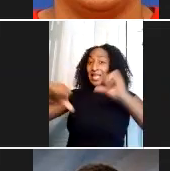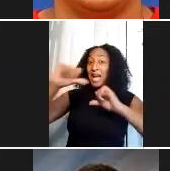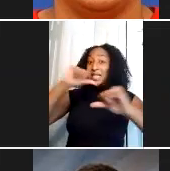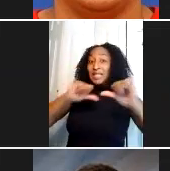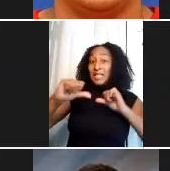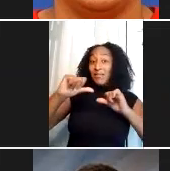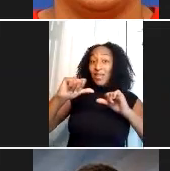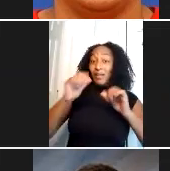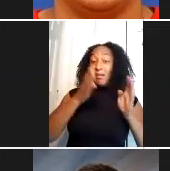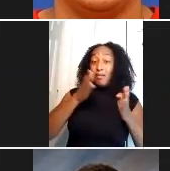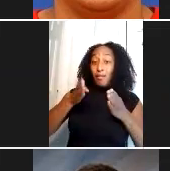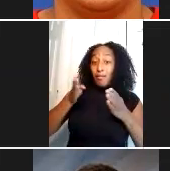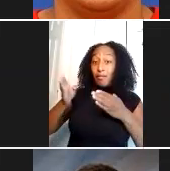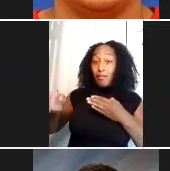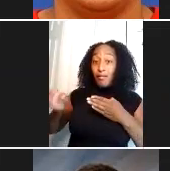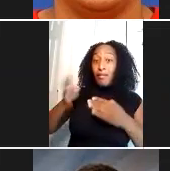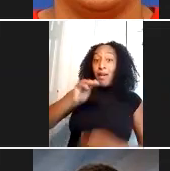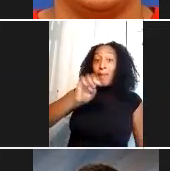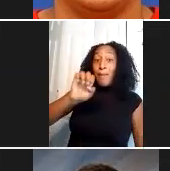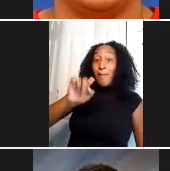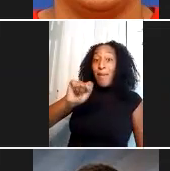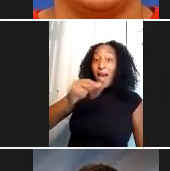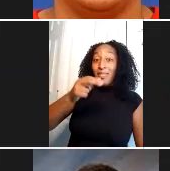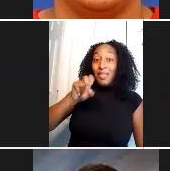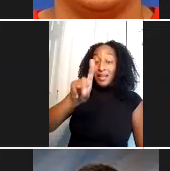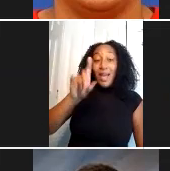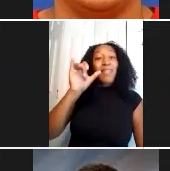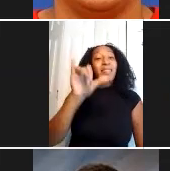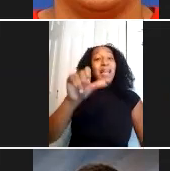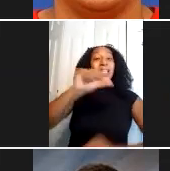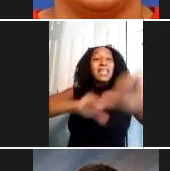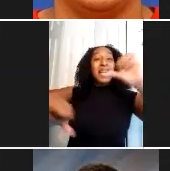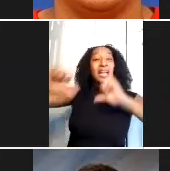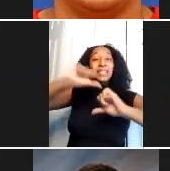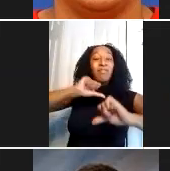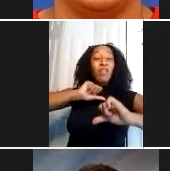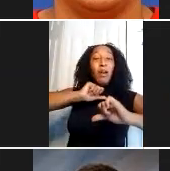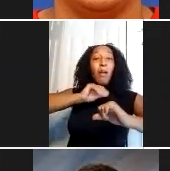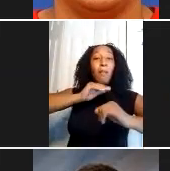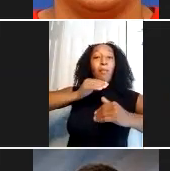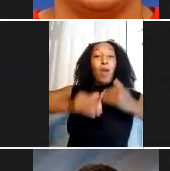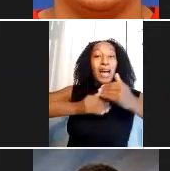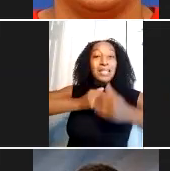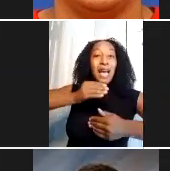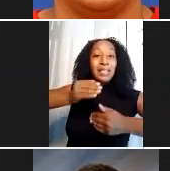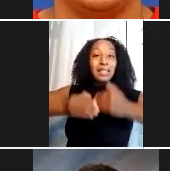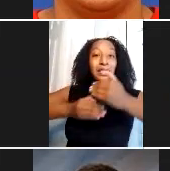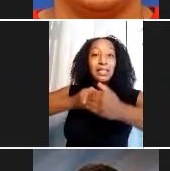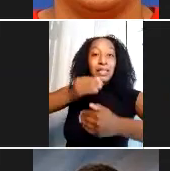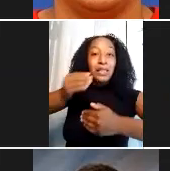process. That's what it is at its core. Okay. And it's a problem solving